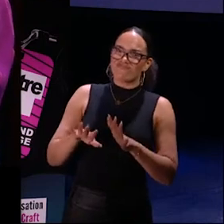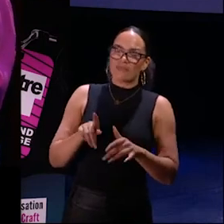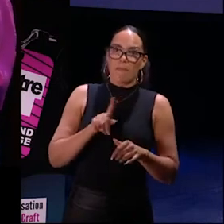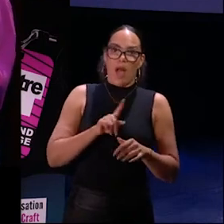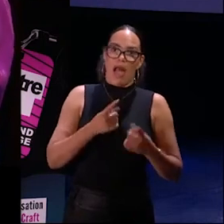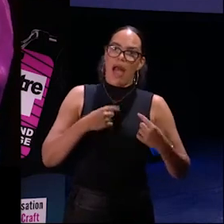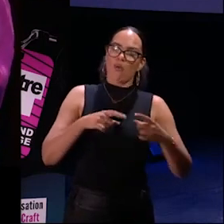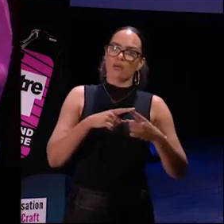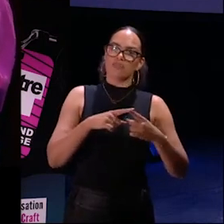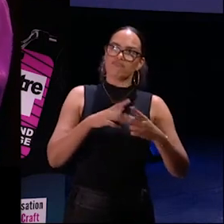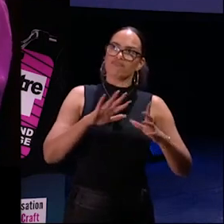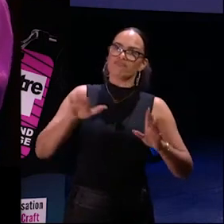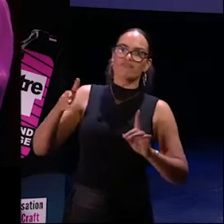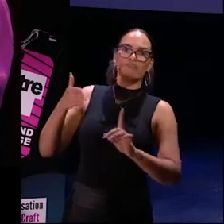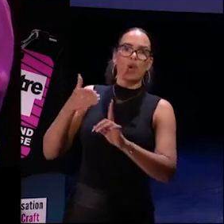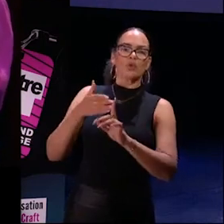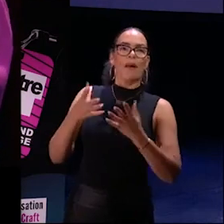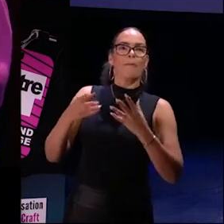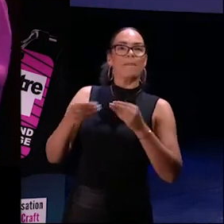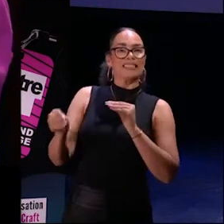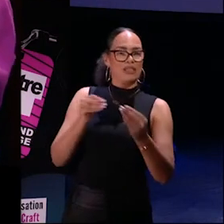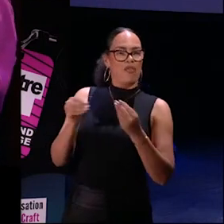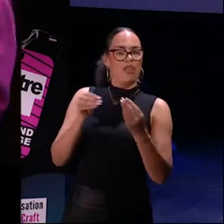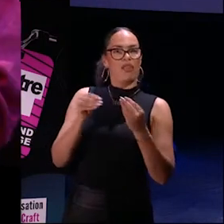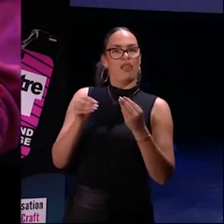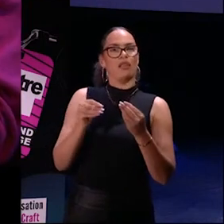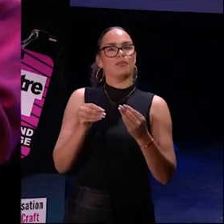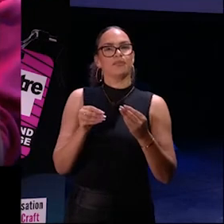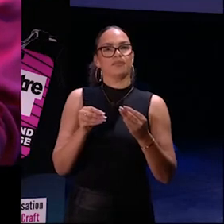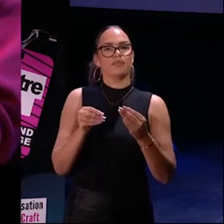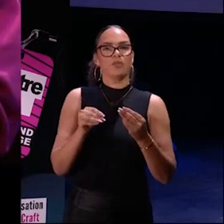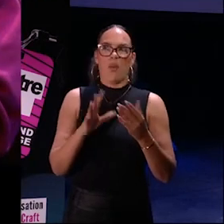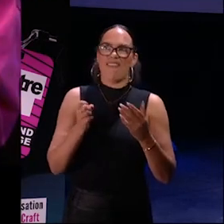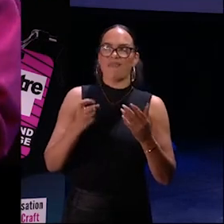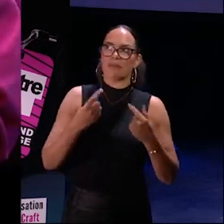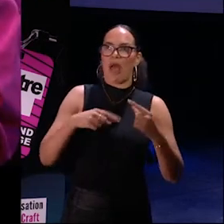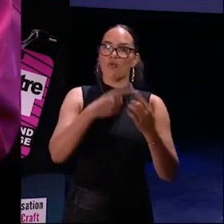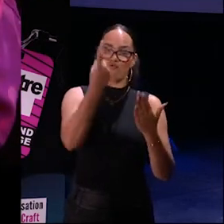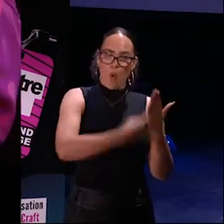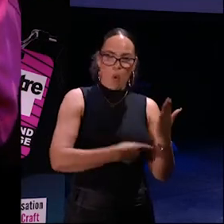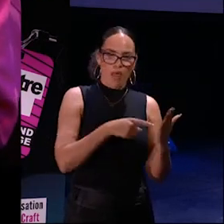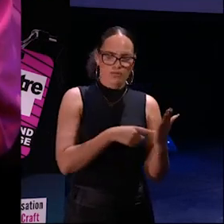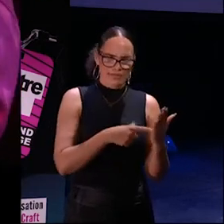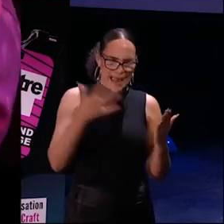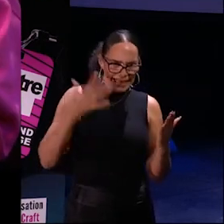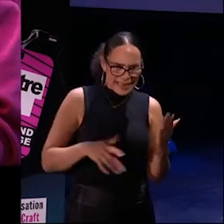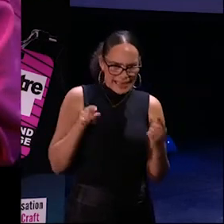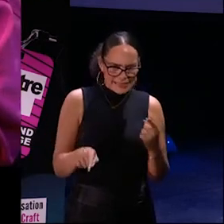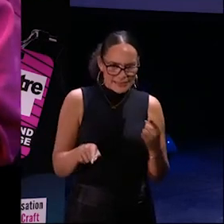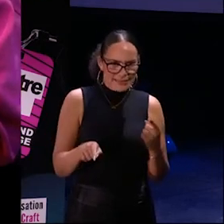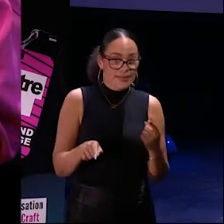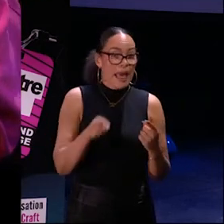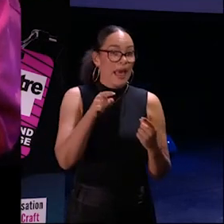to sort of trying to think about the materials we use in general is a sort of rule of do we need it at all? If we do, can we